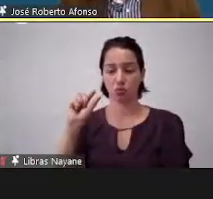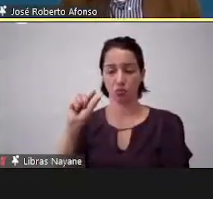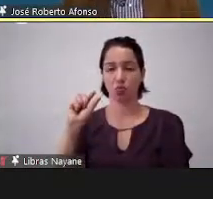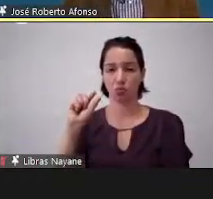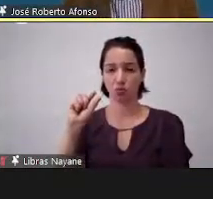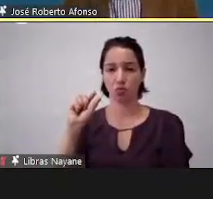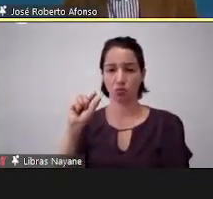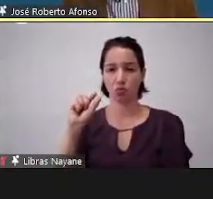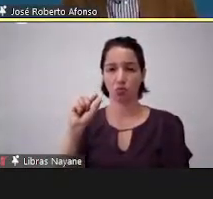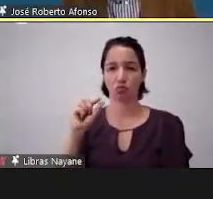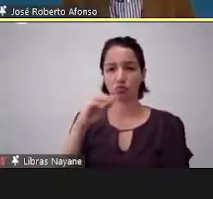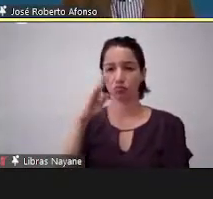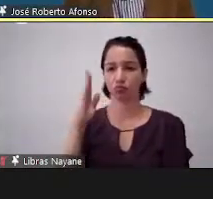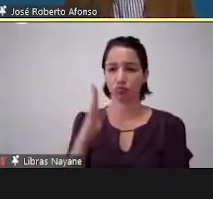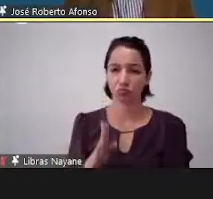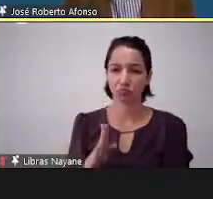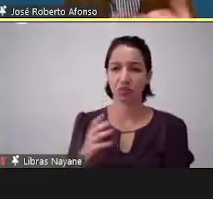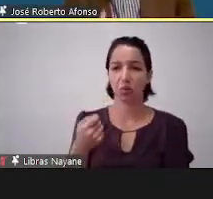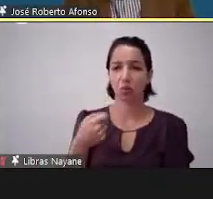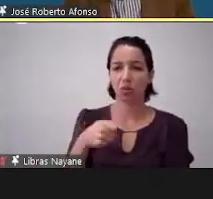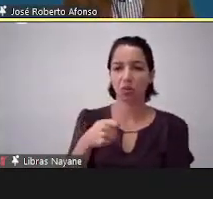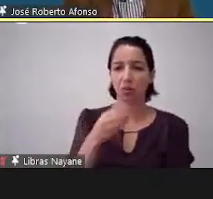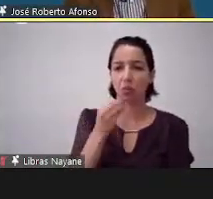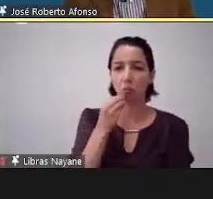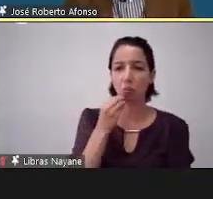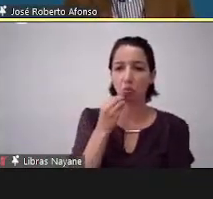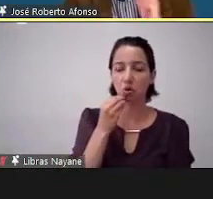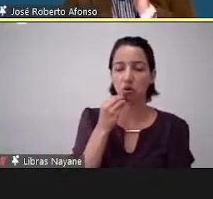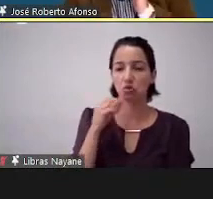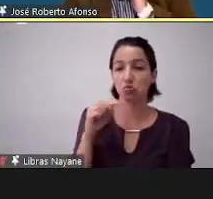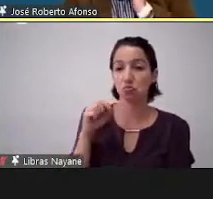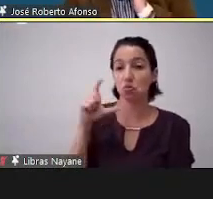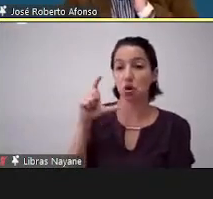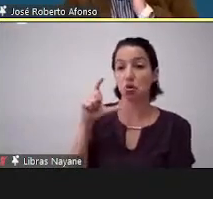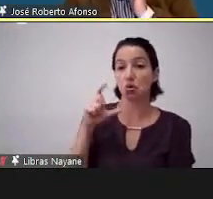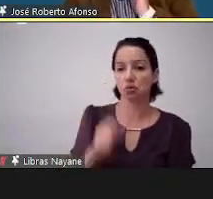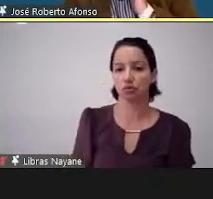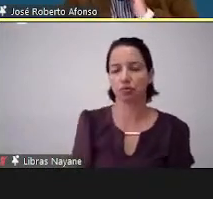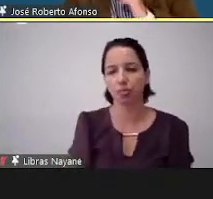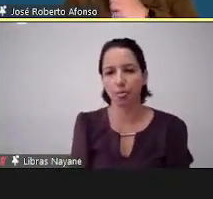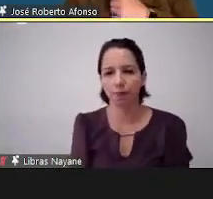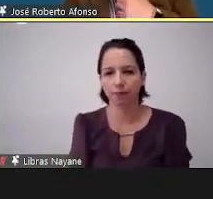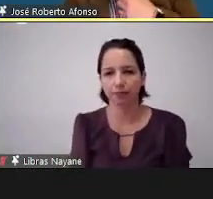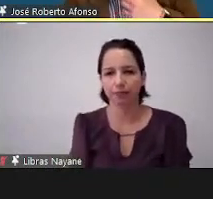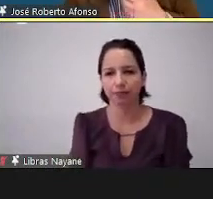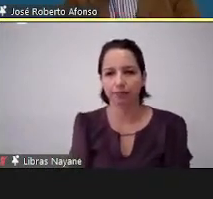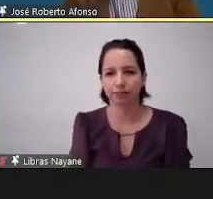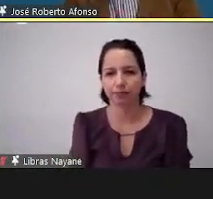And that is proportional, for example, to what we have in the Brazilian case.